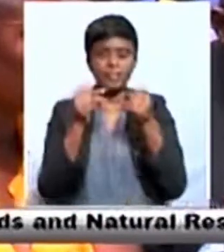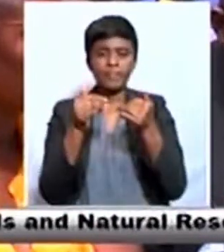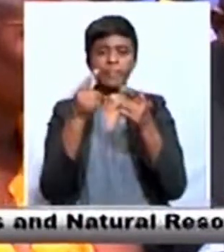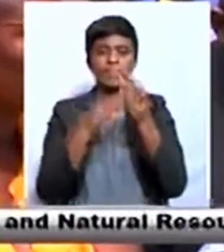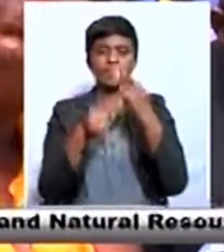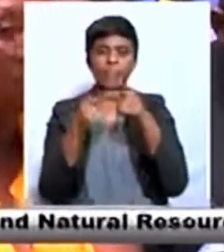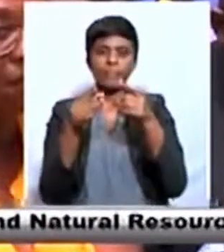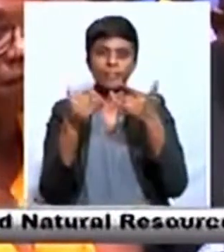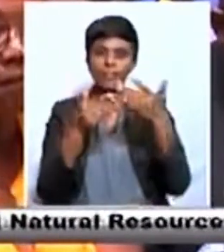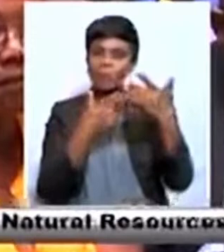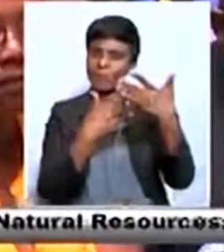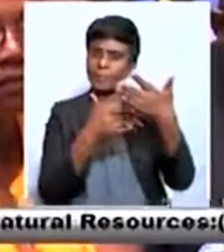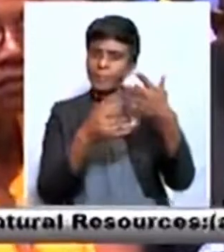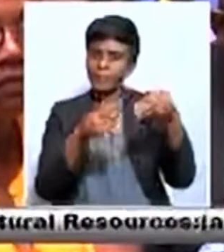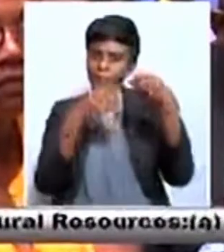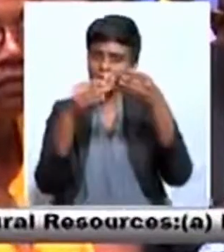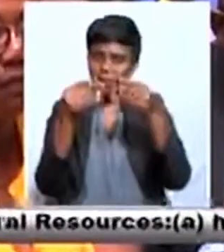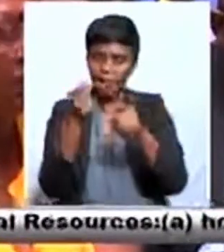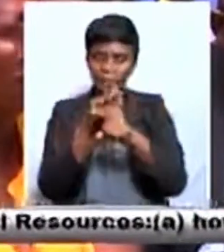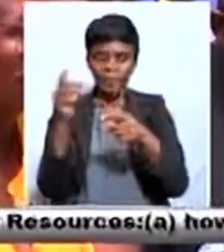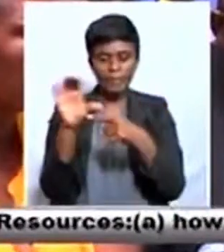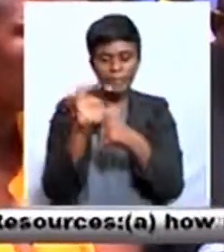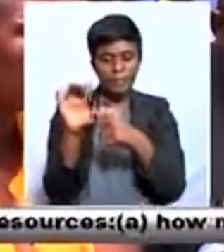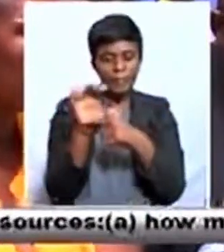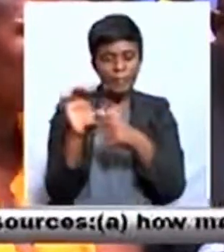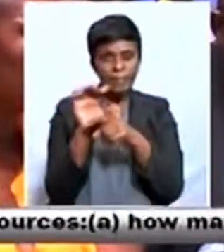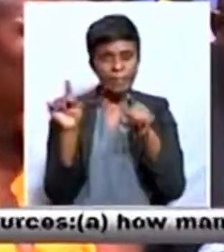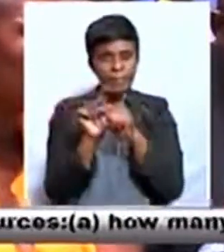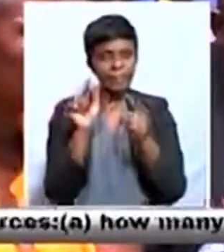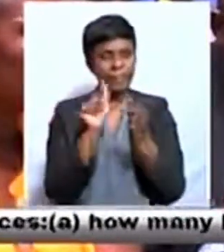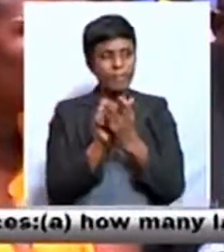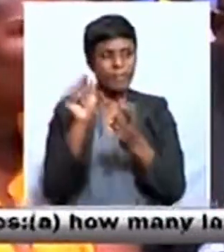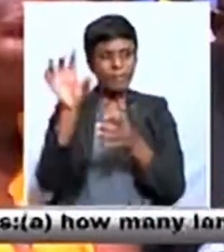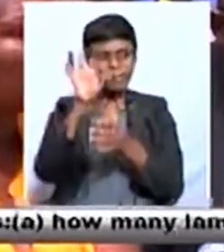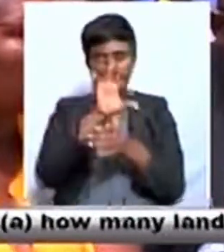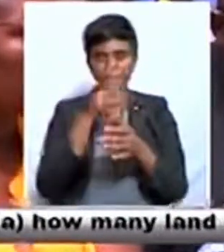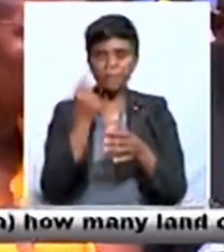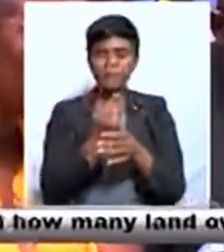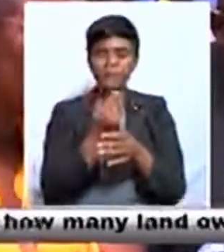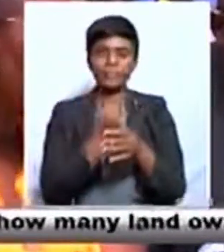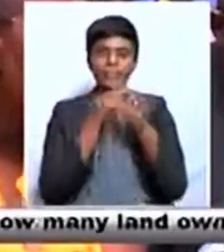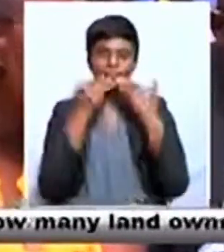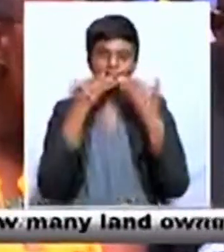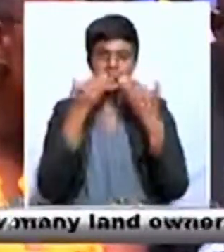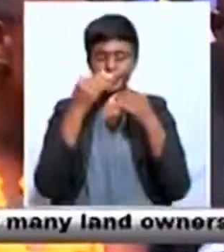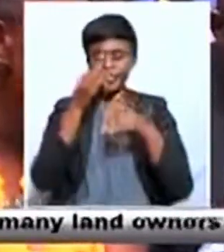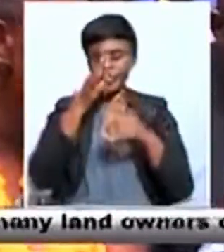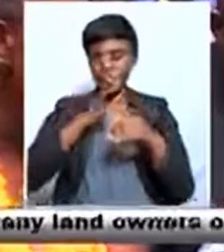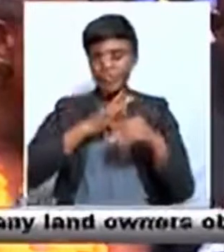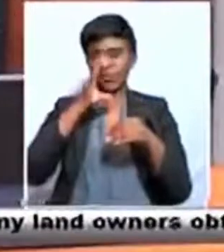where titles are issued from Copperbelt and Lusaka provinces only. I thank you, Madam Speaker.